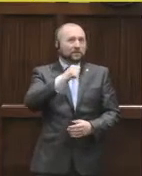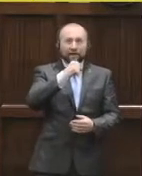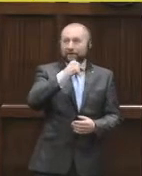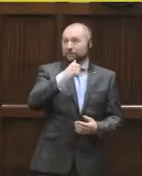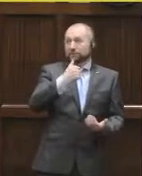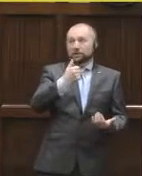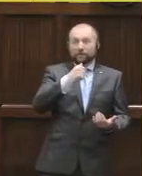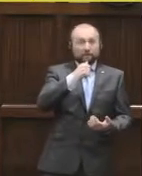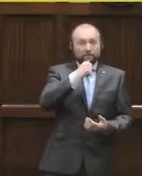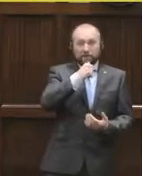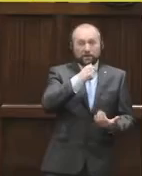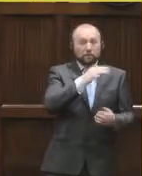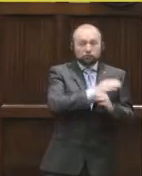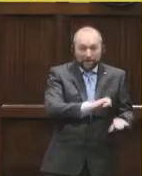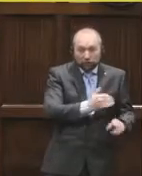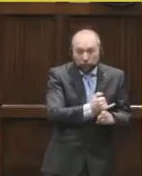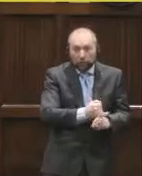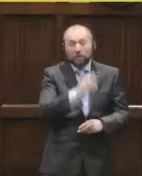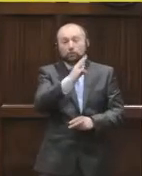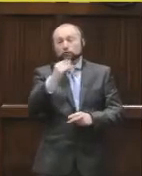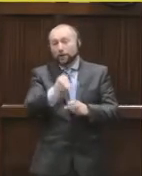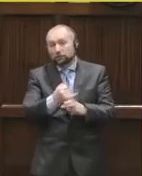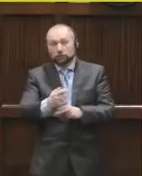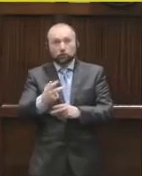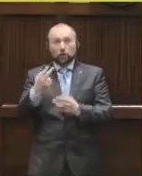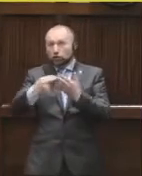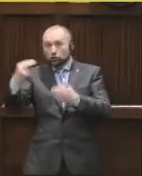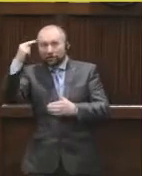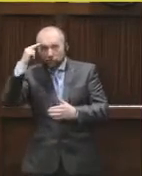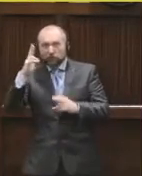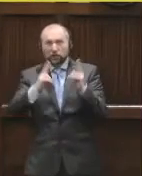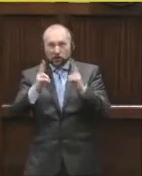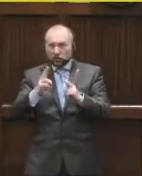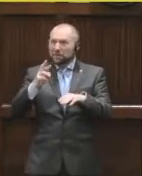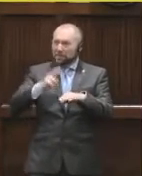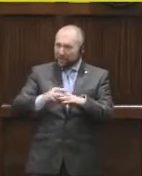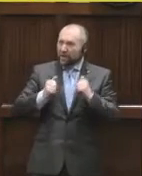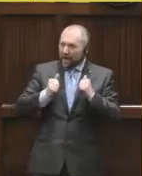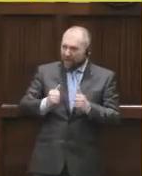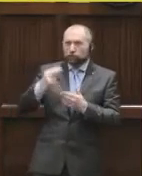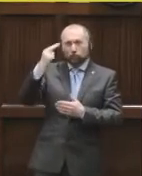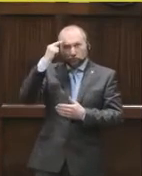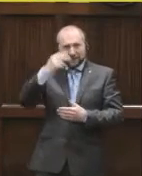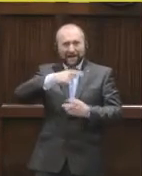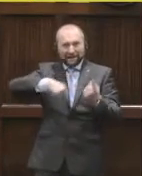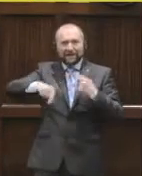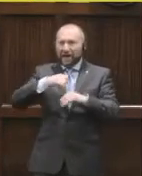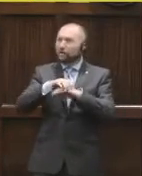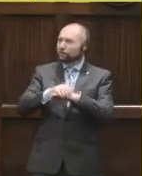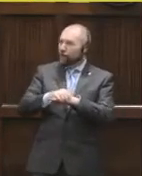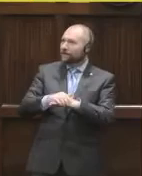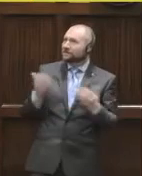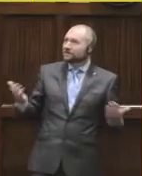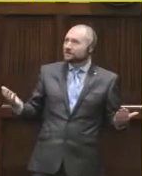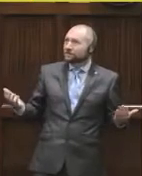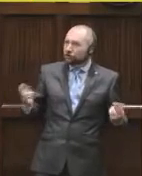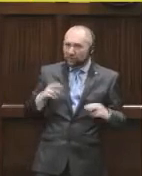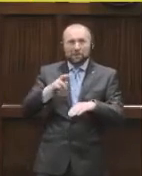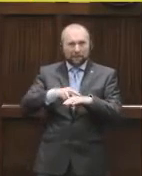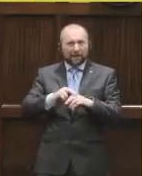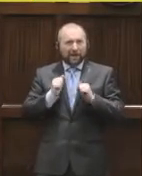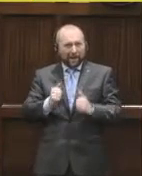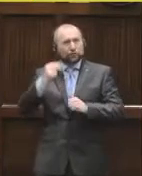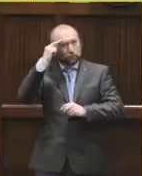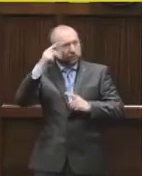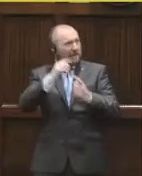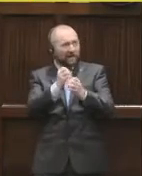level, should have an understanding that we will be able to better understand our friends and understand our colleagues and their